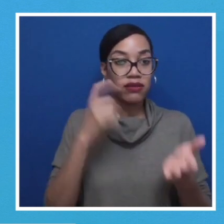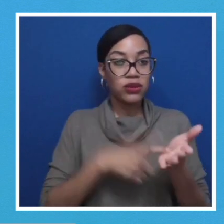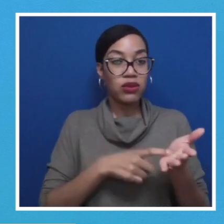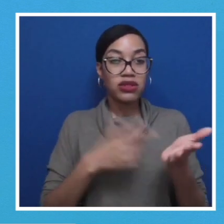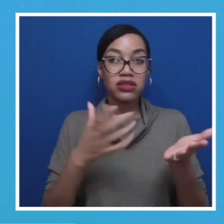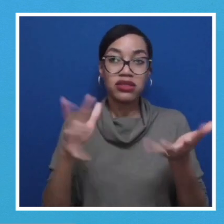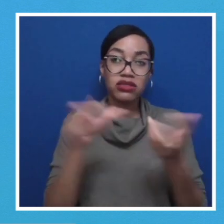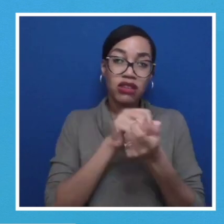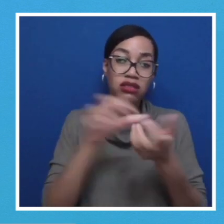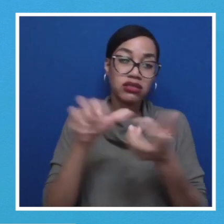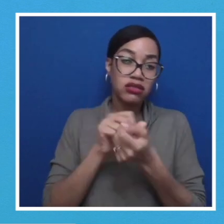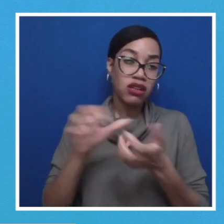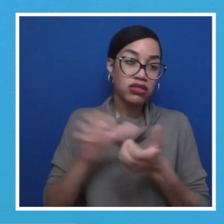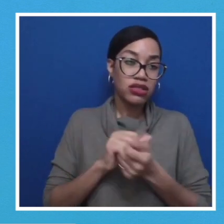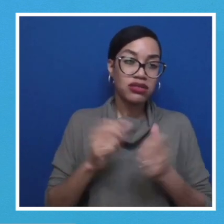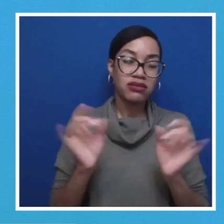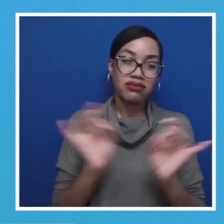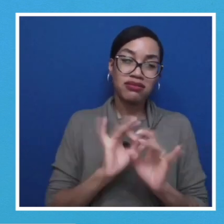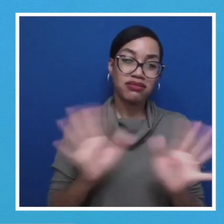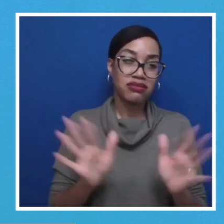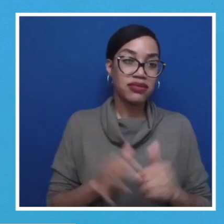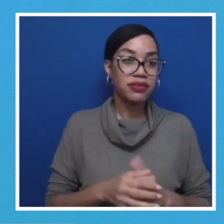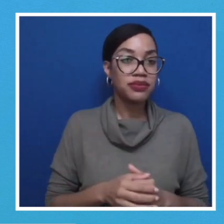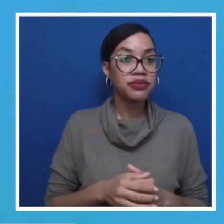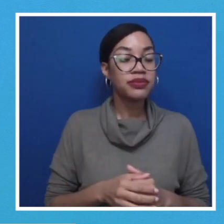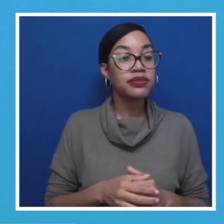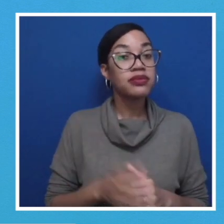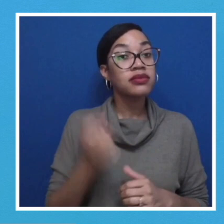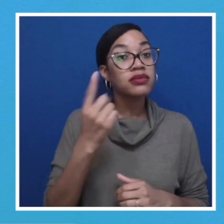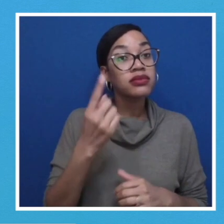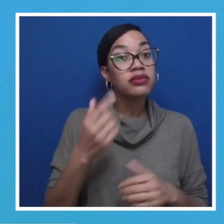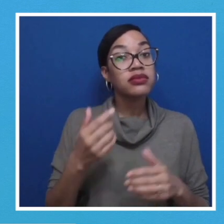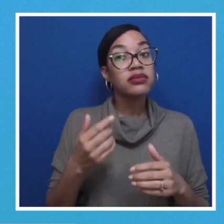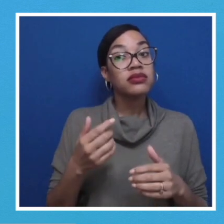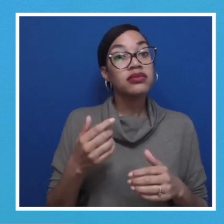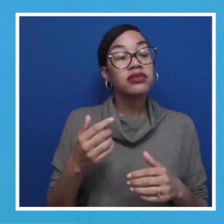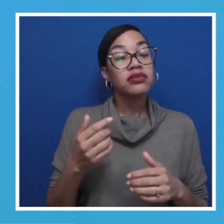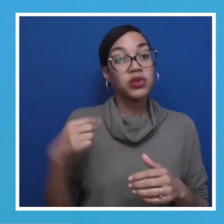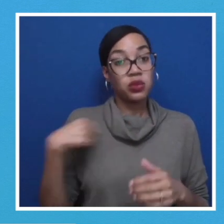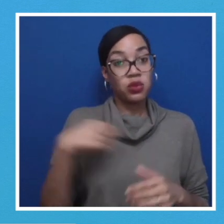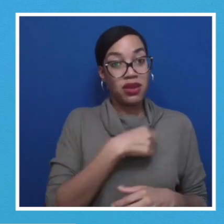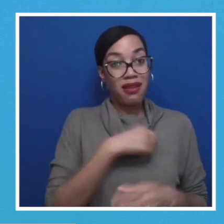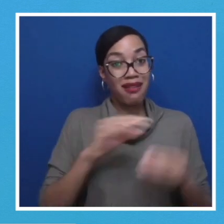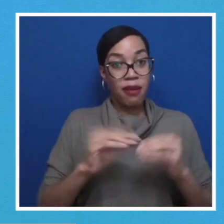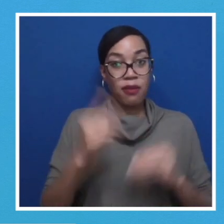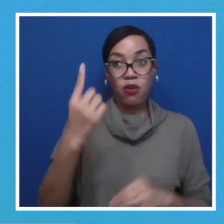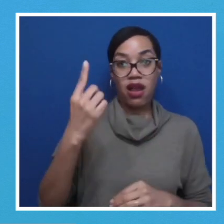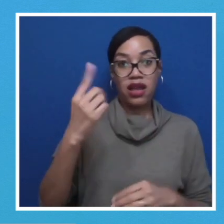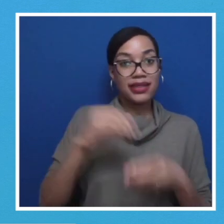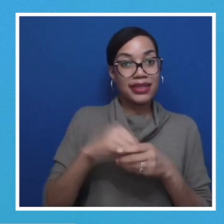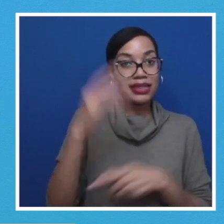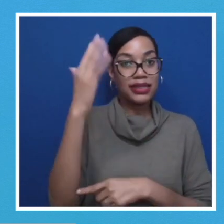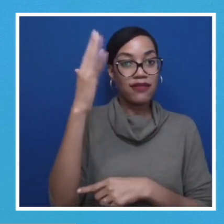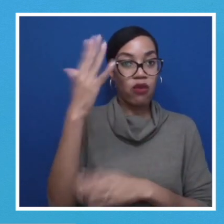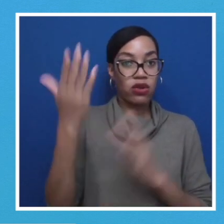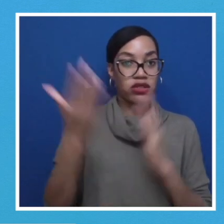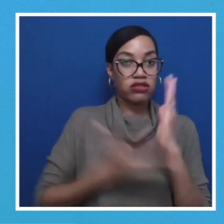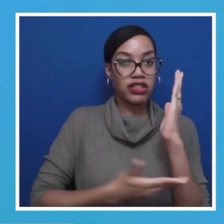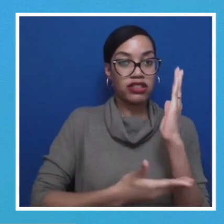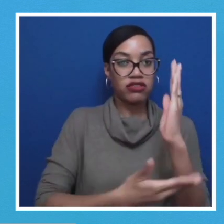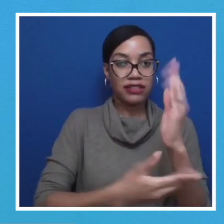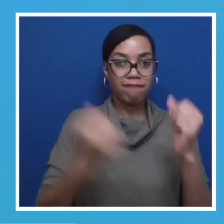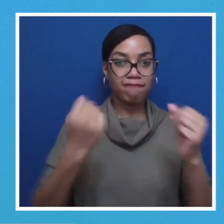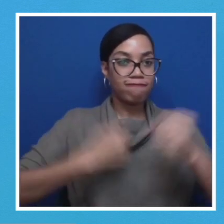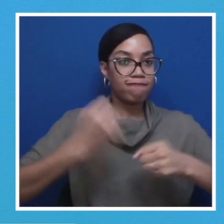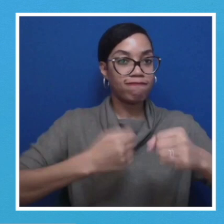the tune of, we have by 2014 was #1 in deforestation in the world because of the Alberta